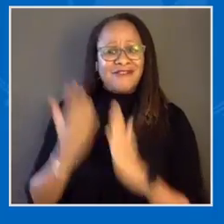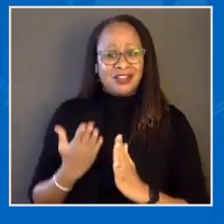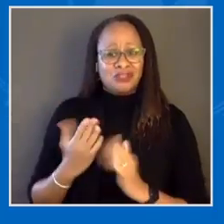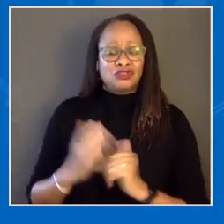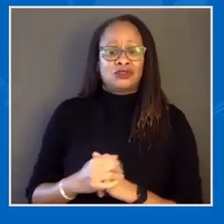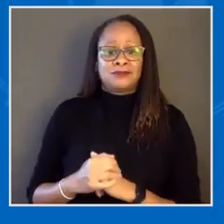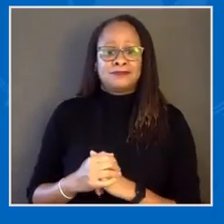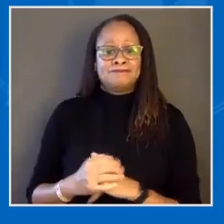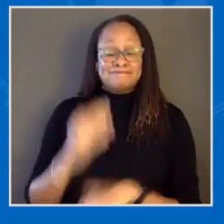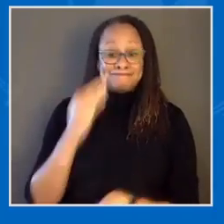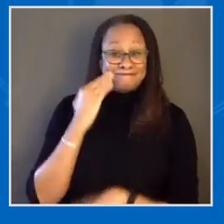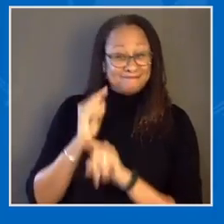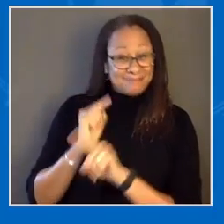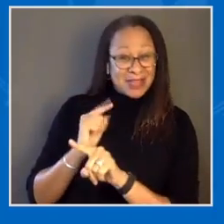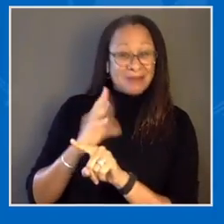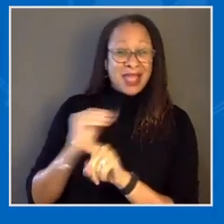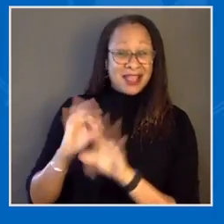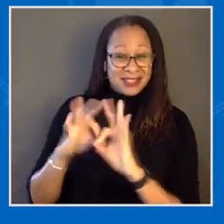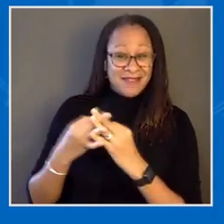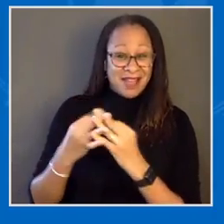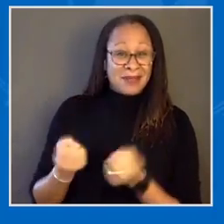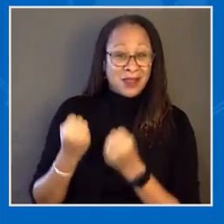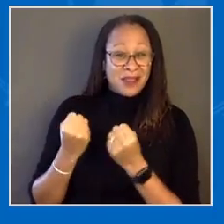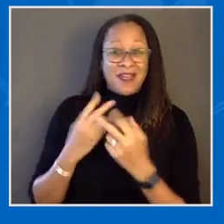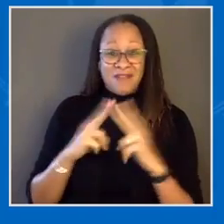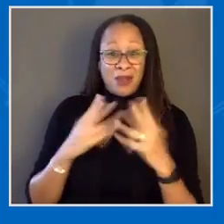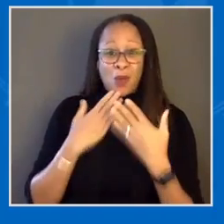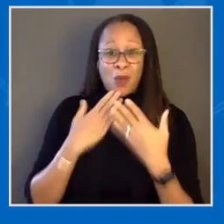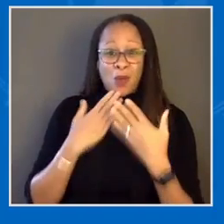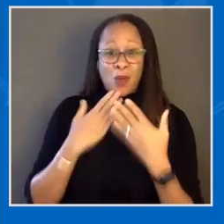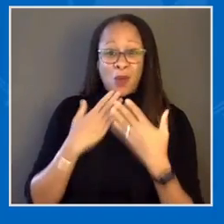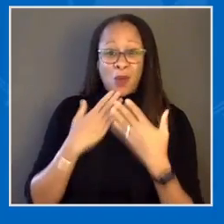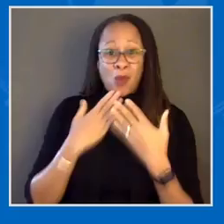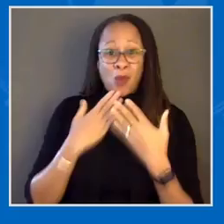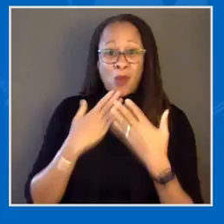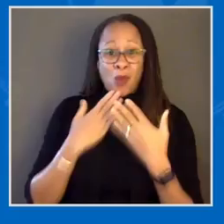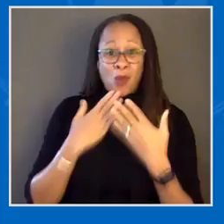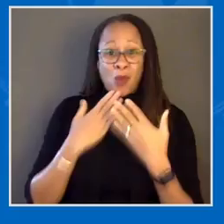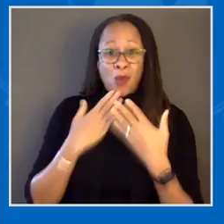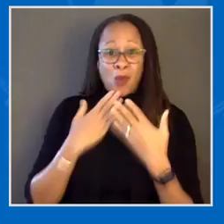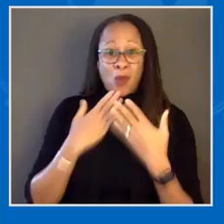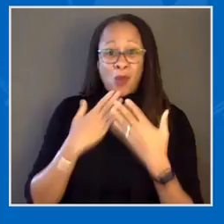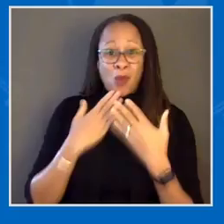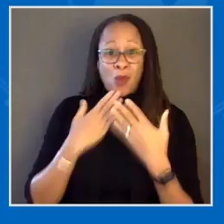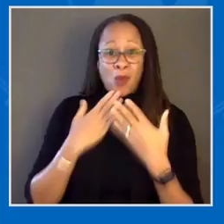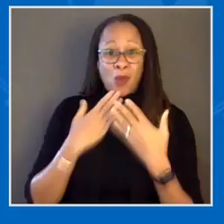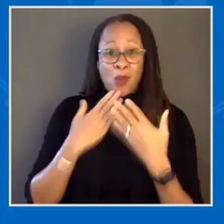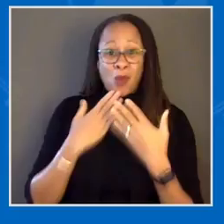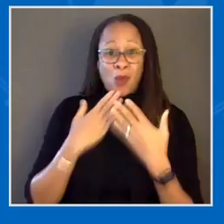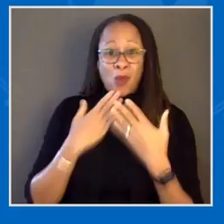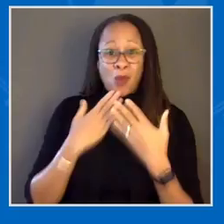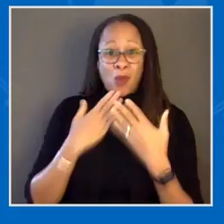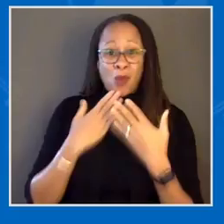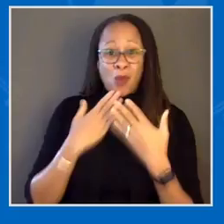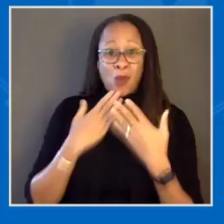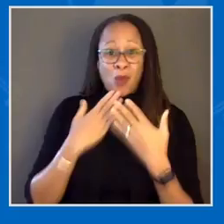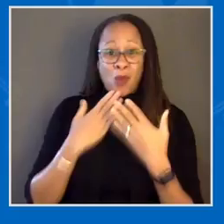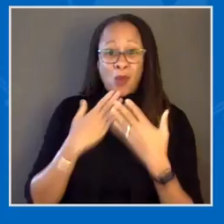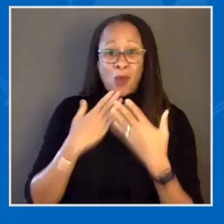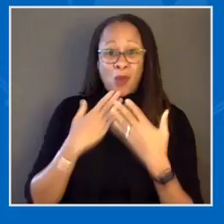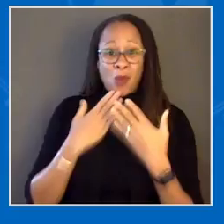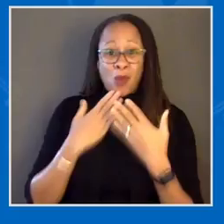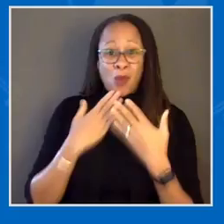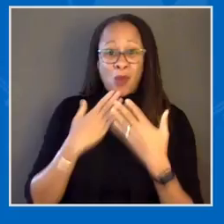I know him and his family. Immigrants and refugees, a Holocaust survivor, who taught him to never take for